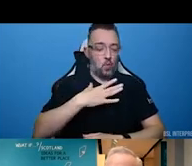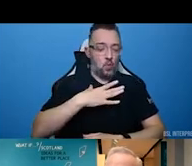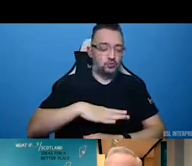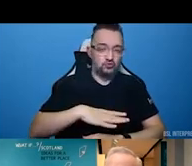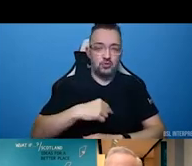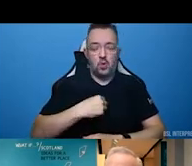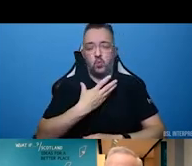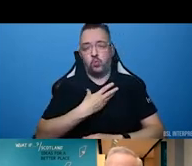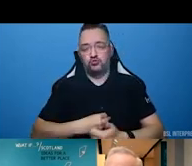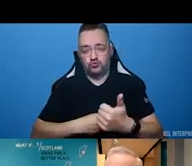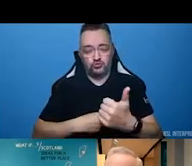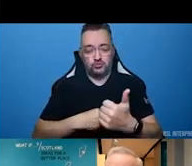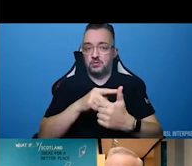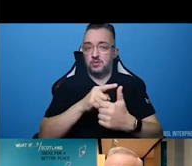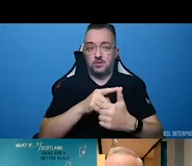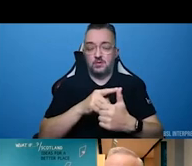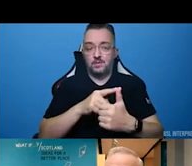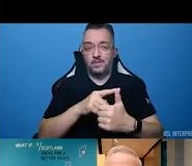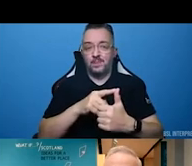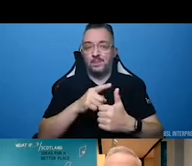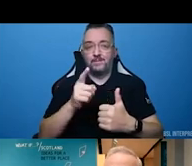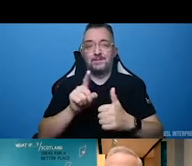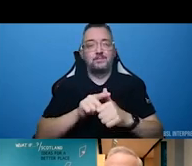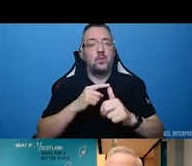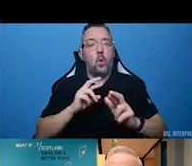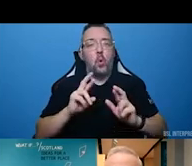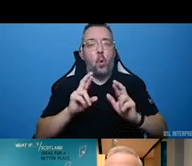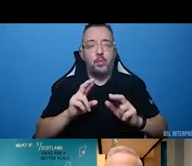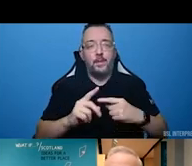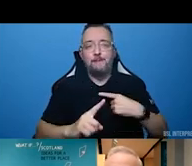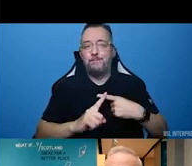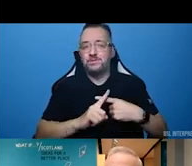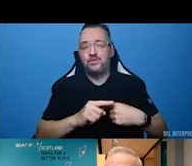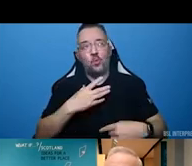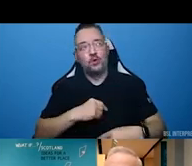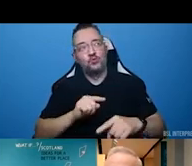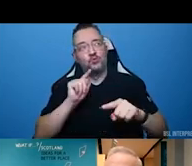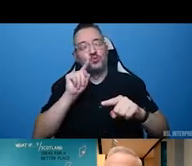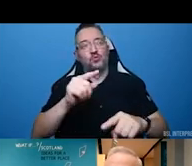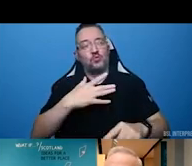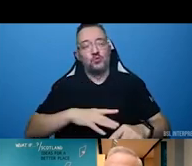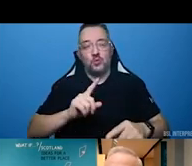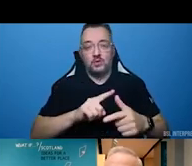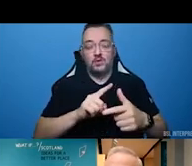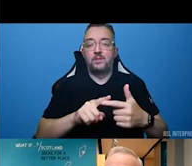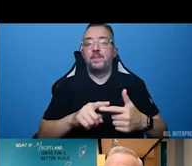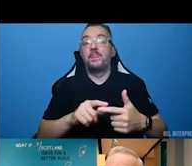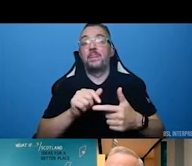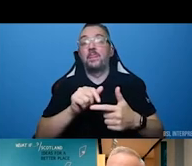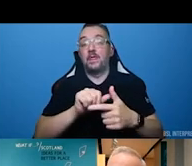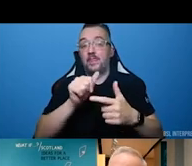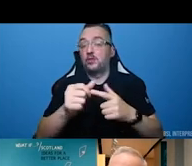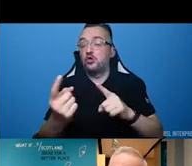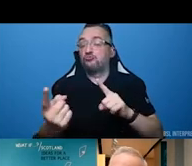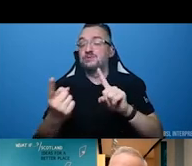it's a timeless sense of hope and positivity about the future. And we framed the